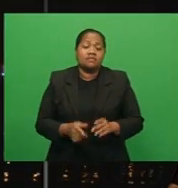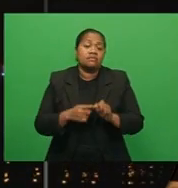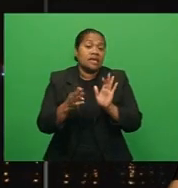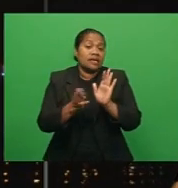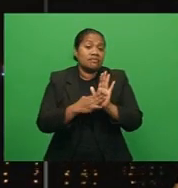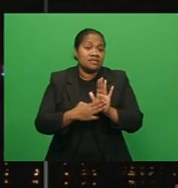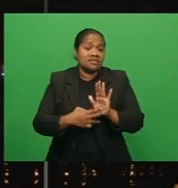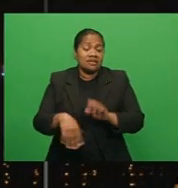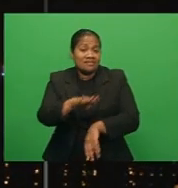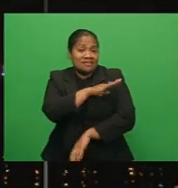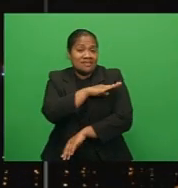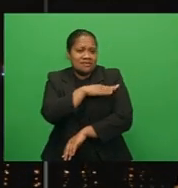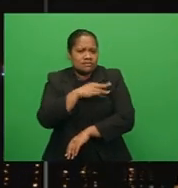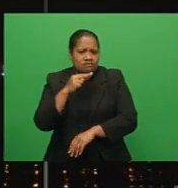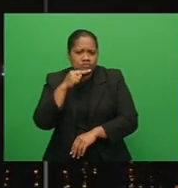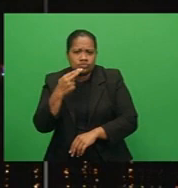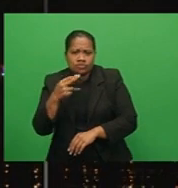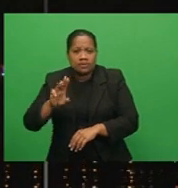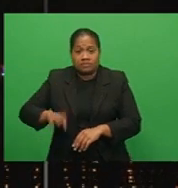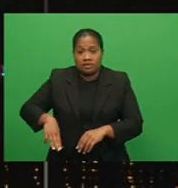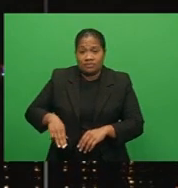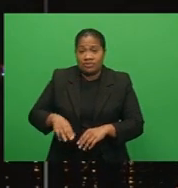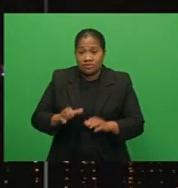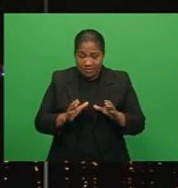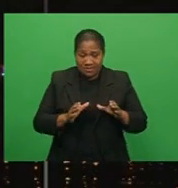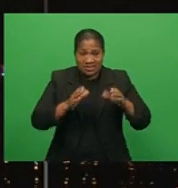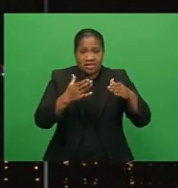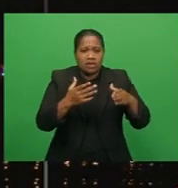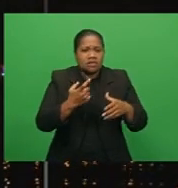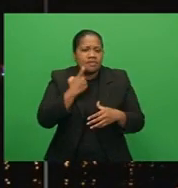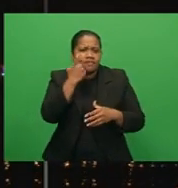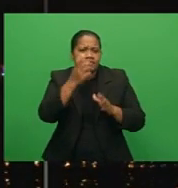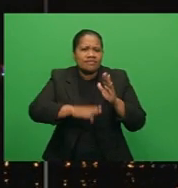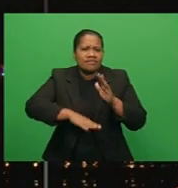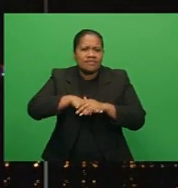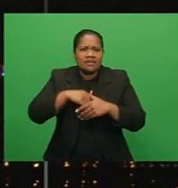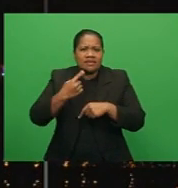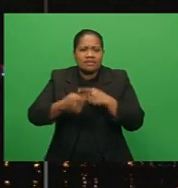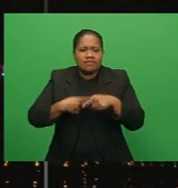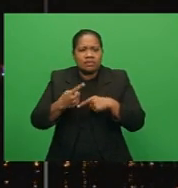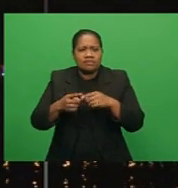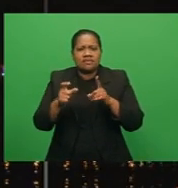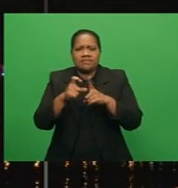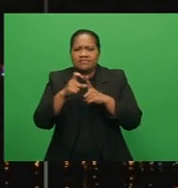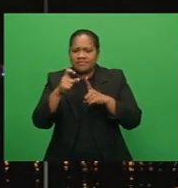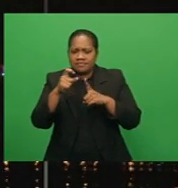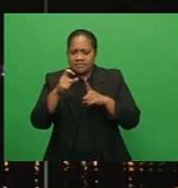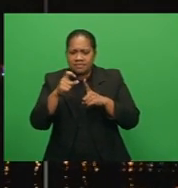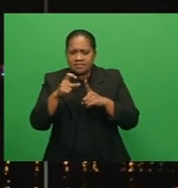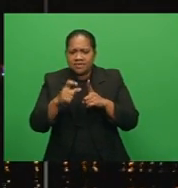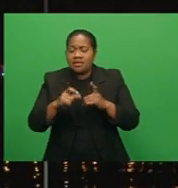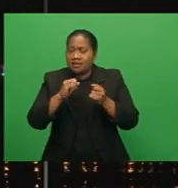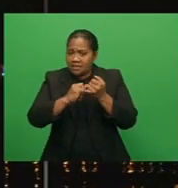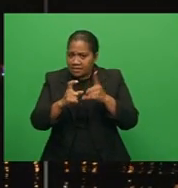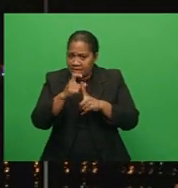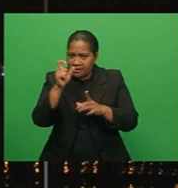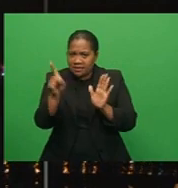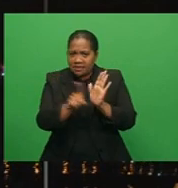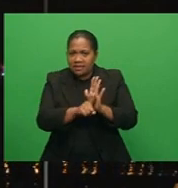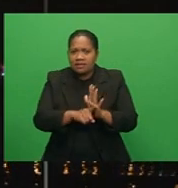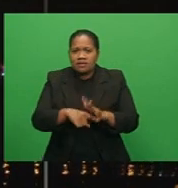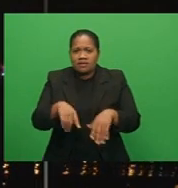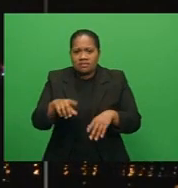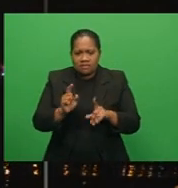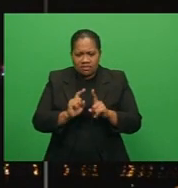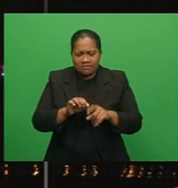Vurengam Bainimarama has told members of the disciplinary force to be wary of the Social Democratic Liberal Party. Following a remembrance ceremony for